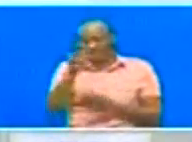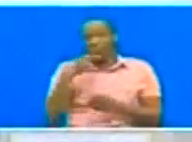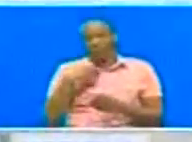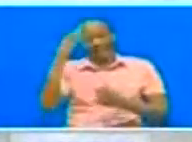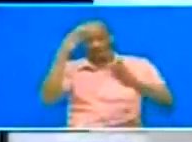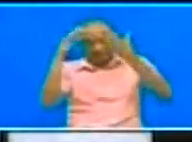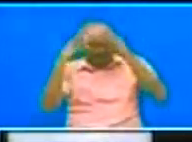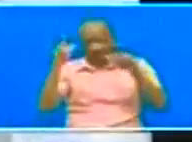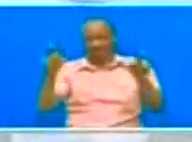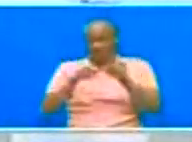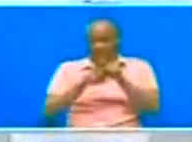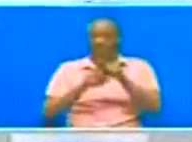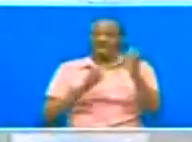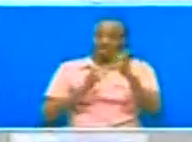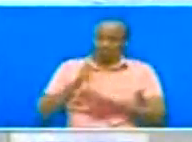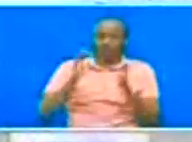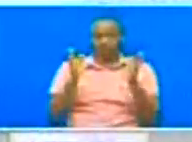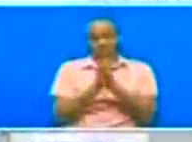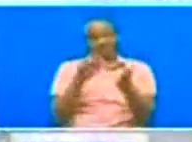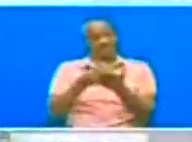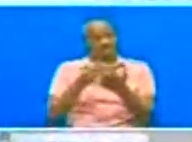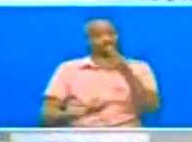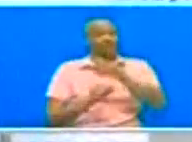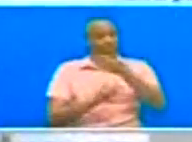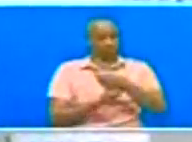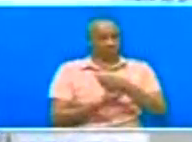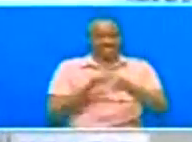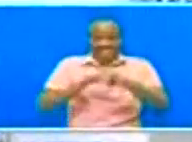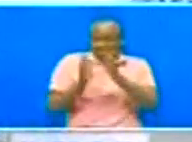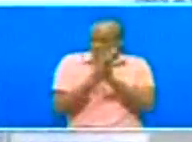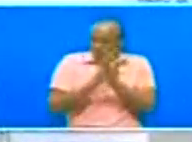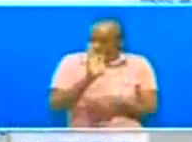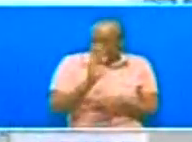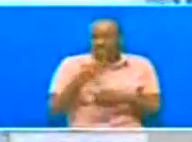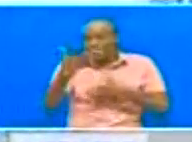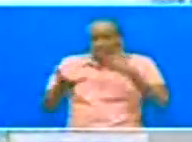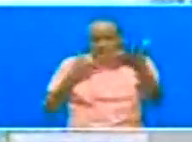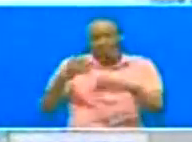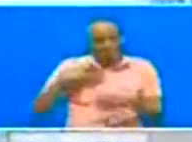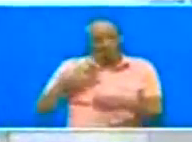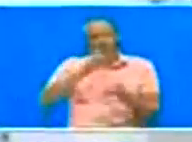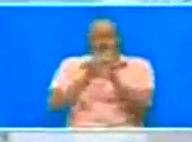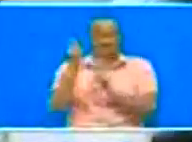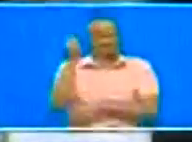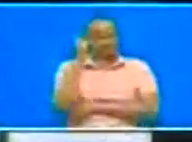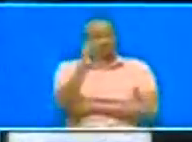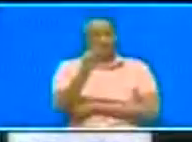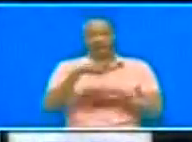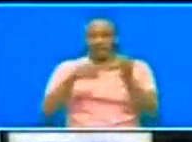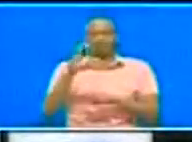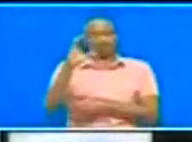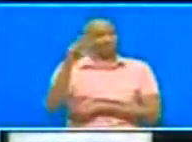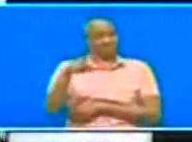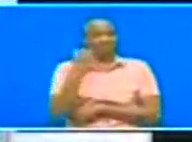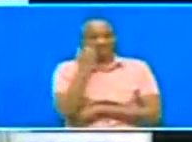for emotional and financial support. She hopes that her story will change society's mindset about cerebral